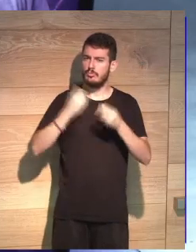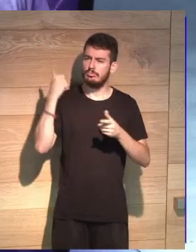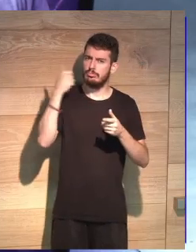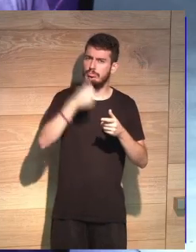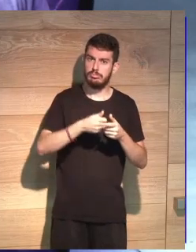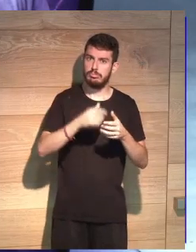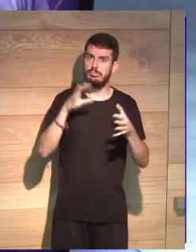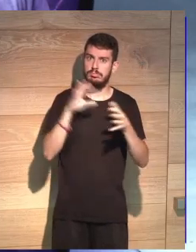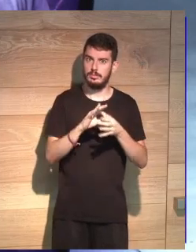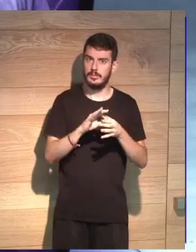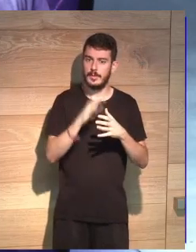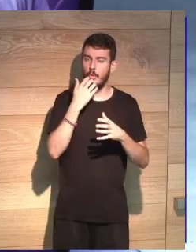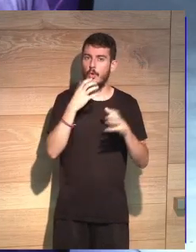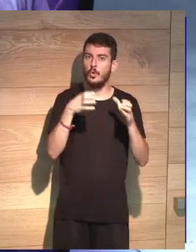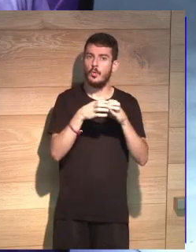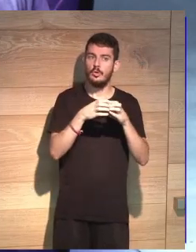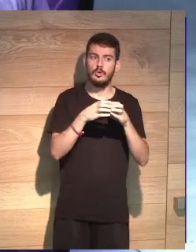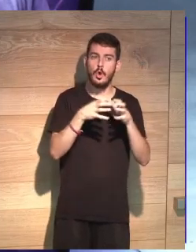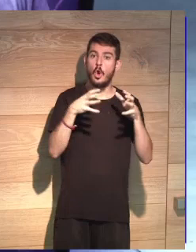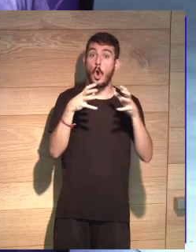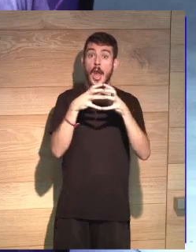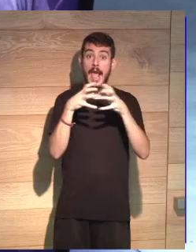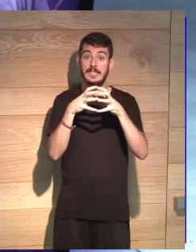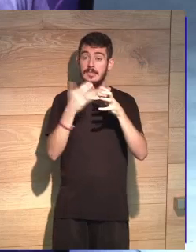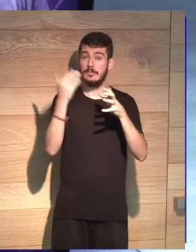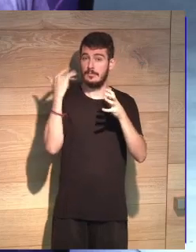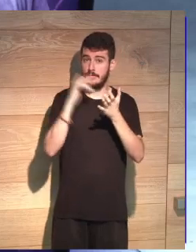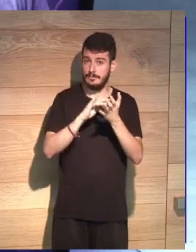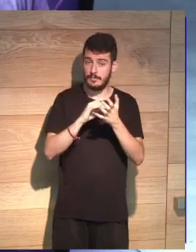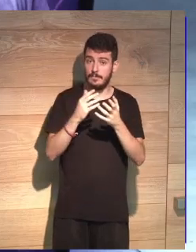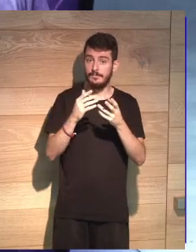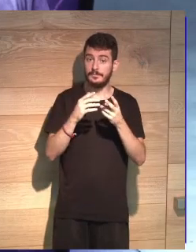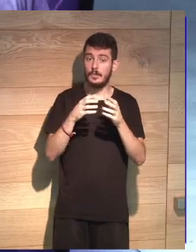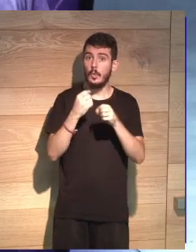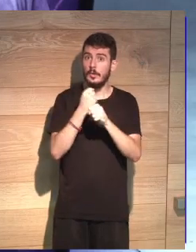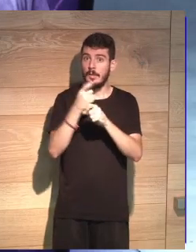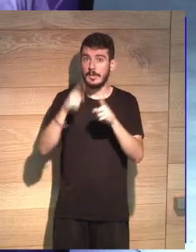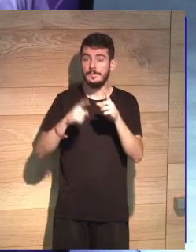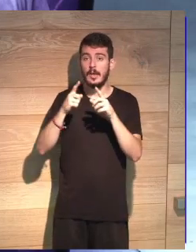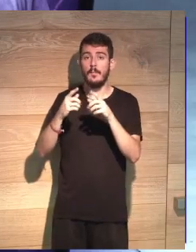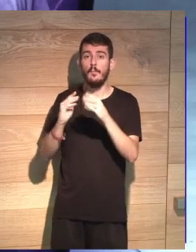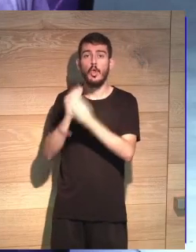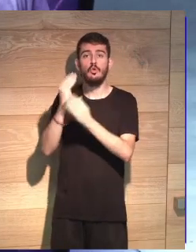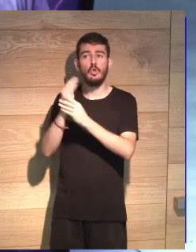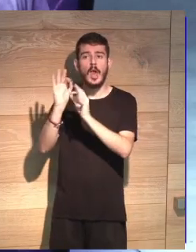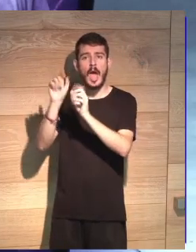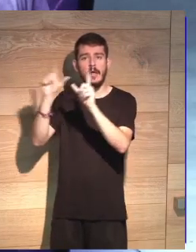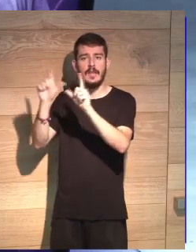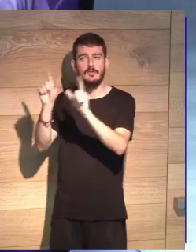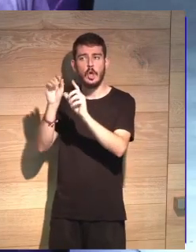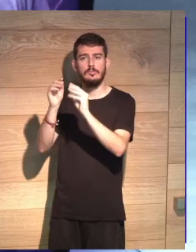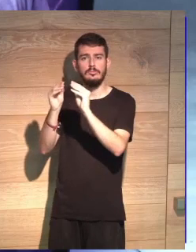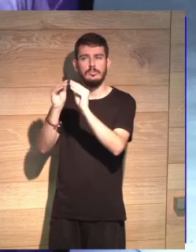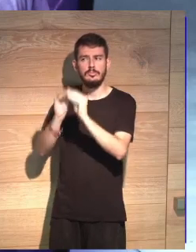what you have been talking about has a lot to do with what I have been doing for the past 20 years. I've worked for Orange. I've worked